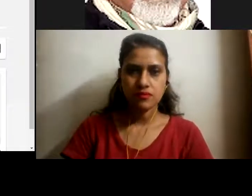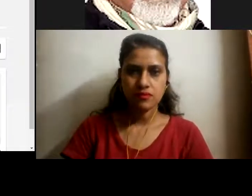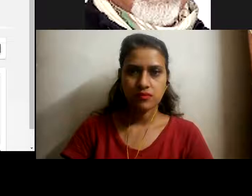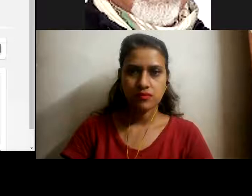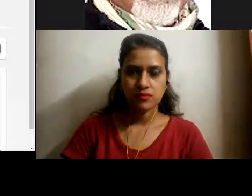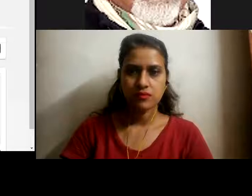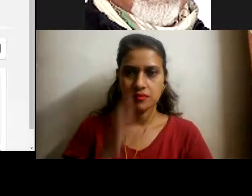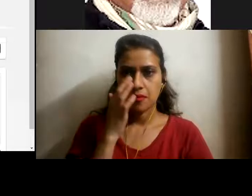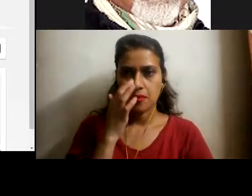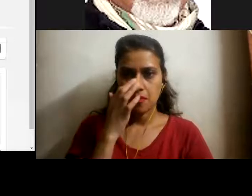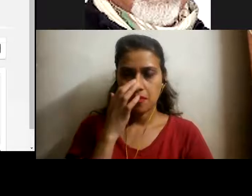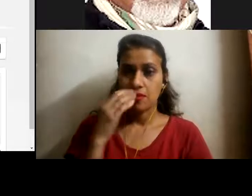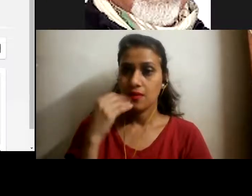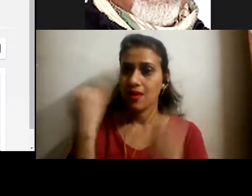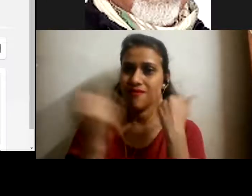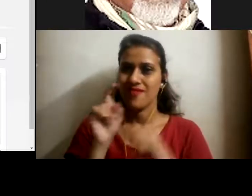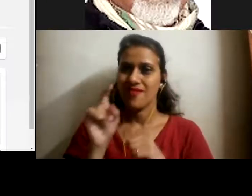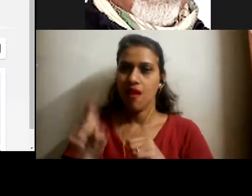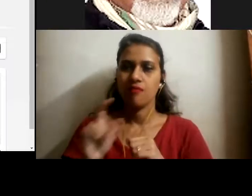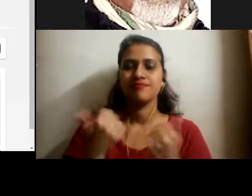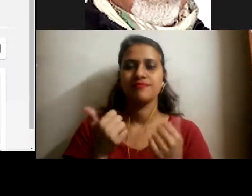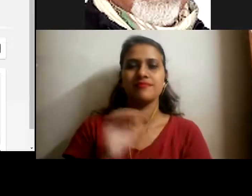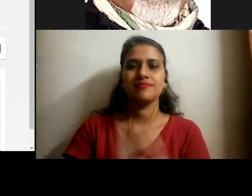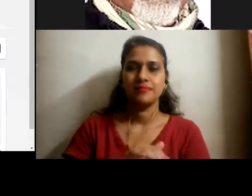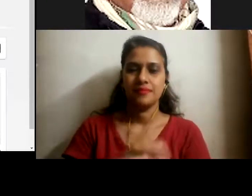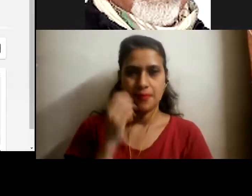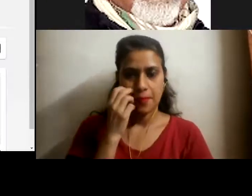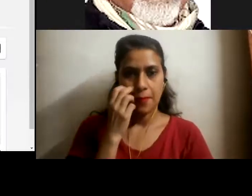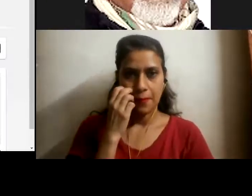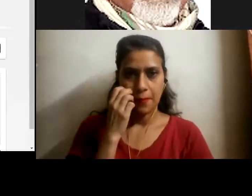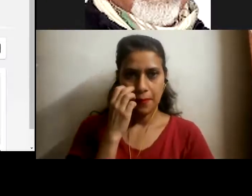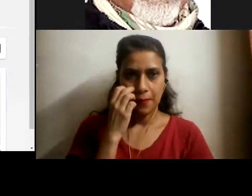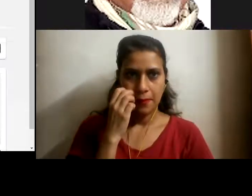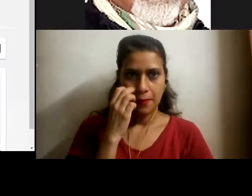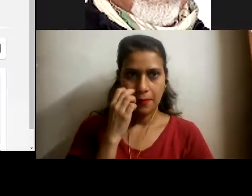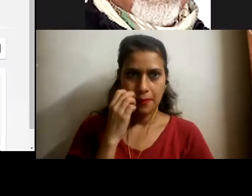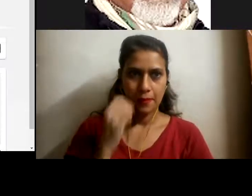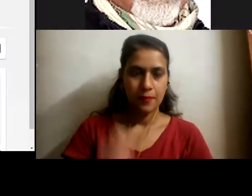I will click on find case and I will find the case.